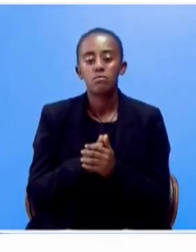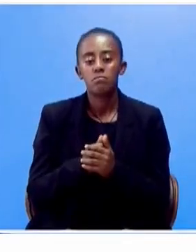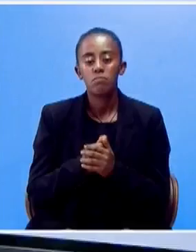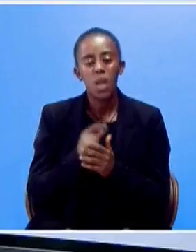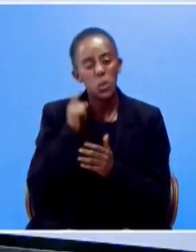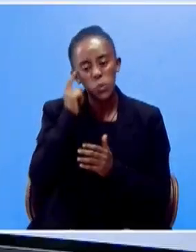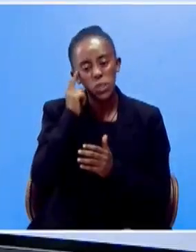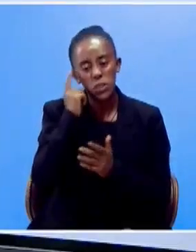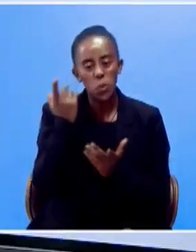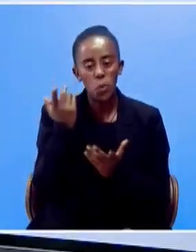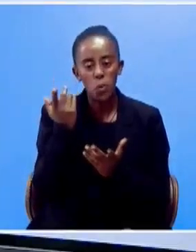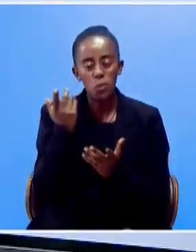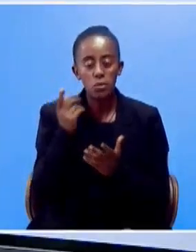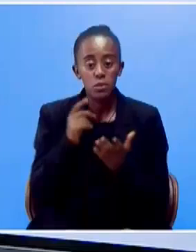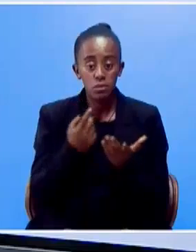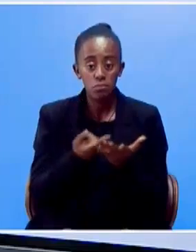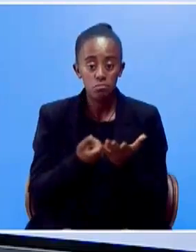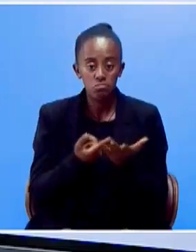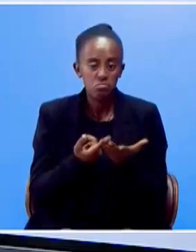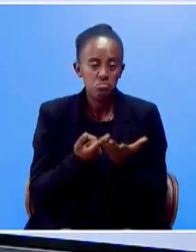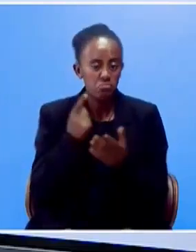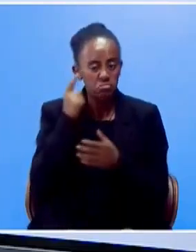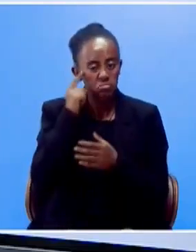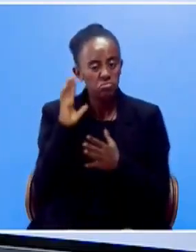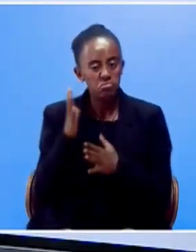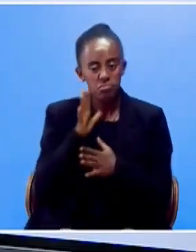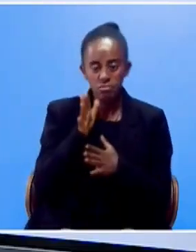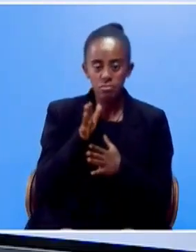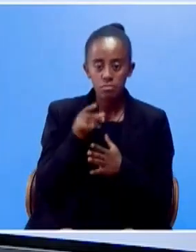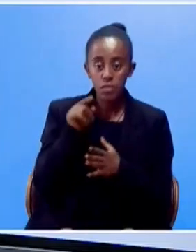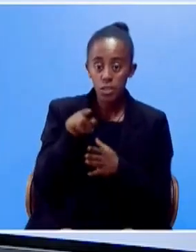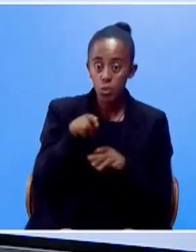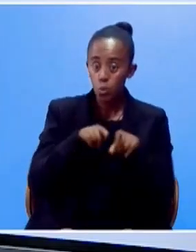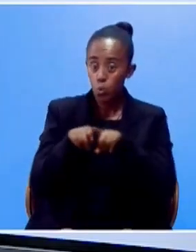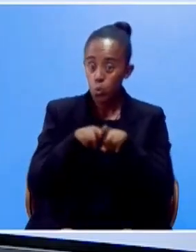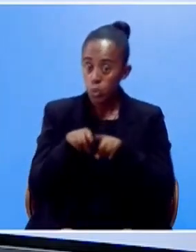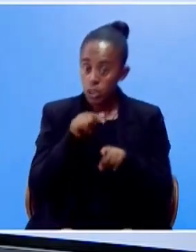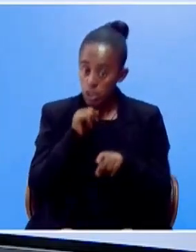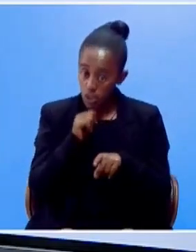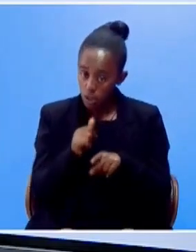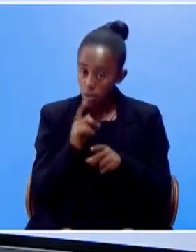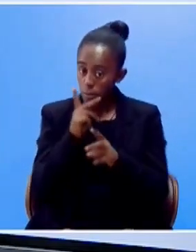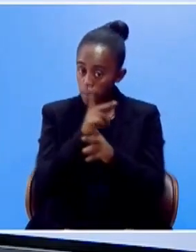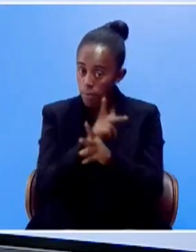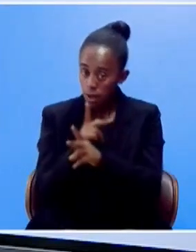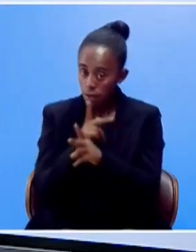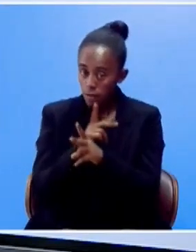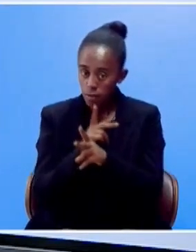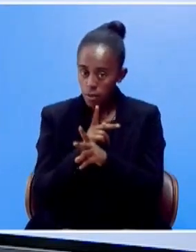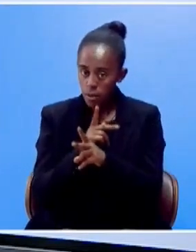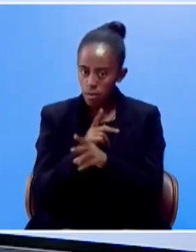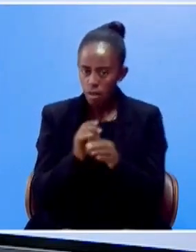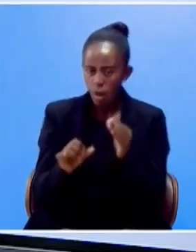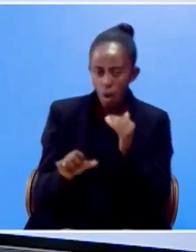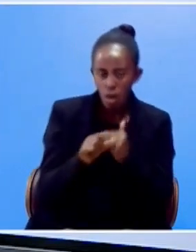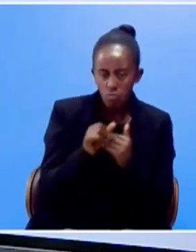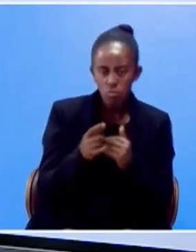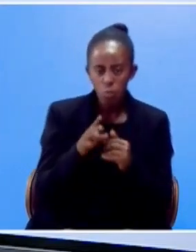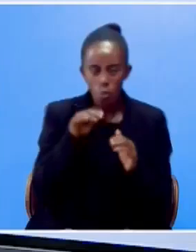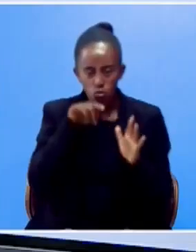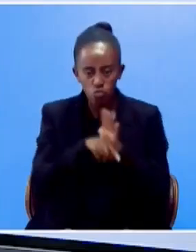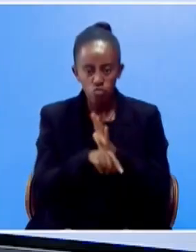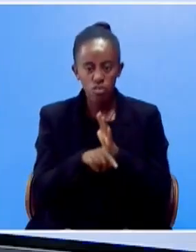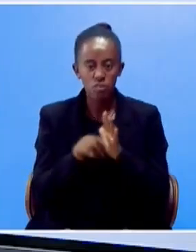so. You say what? I don't think so, because when you disagree, be careful not to be harsh or rude,